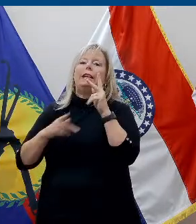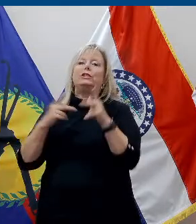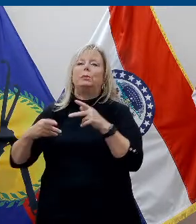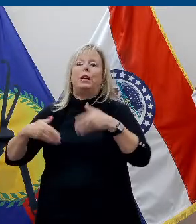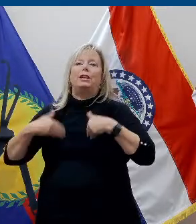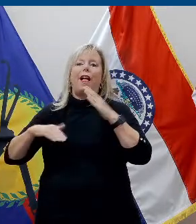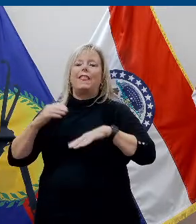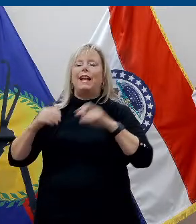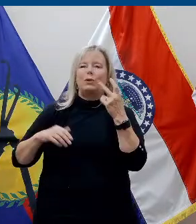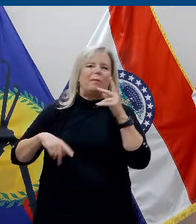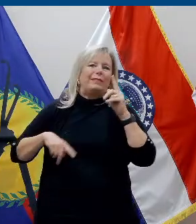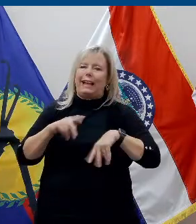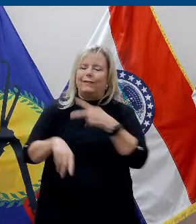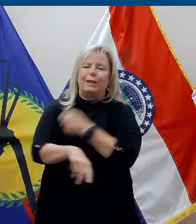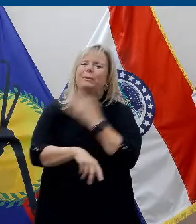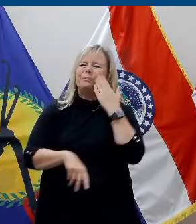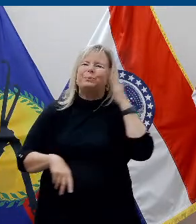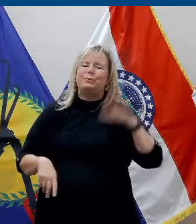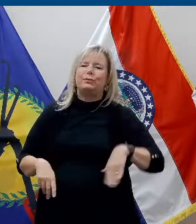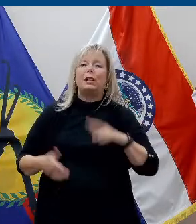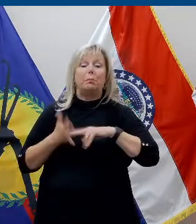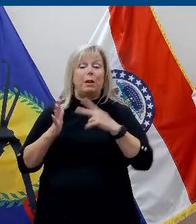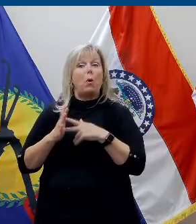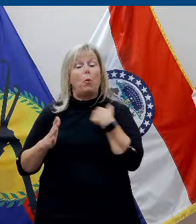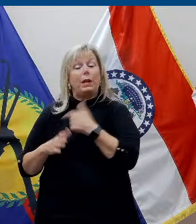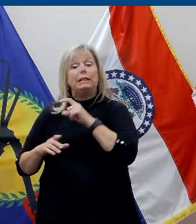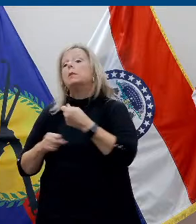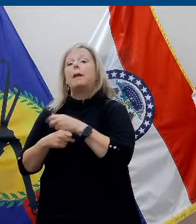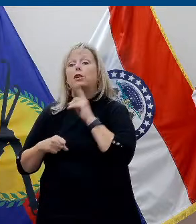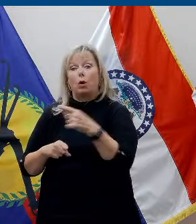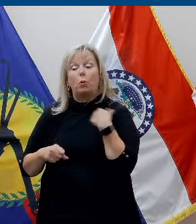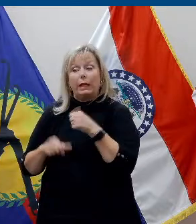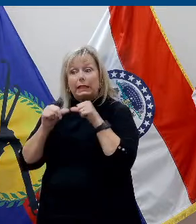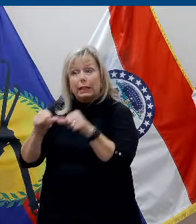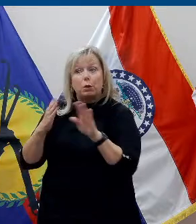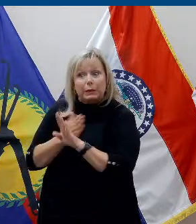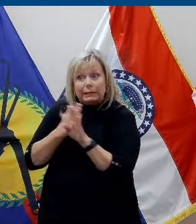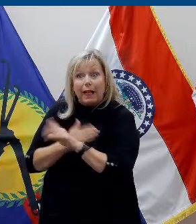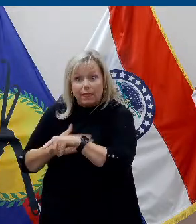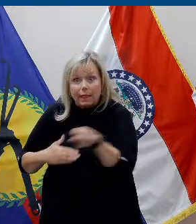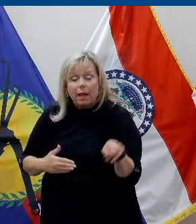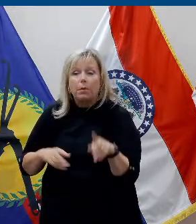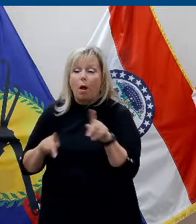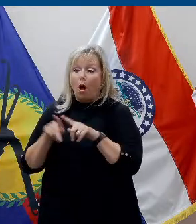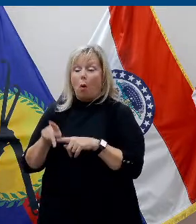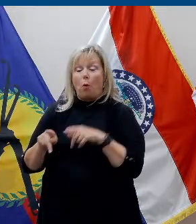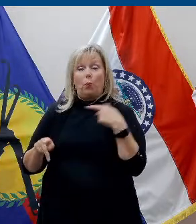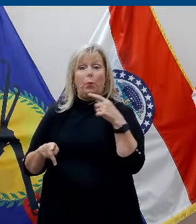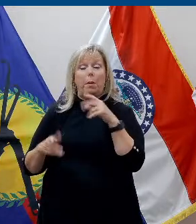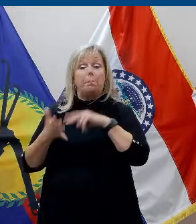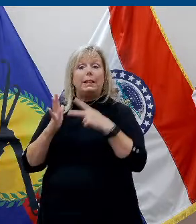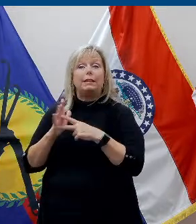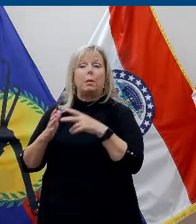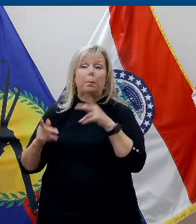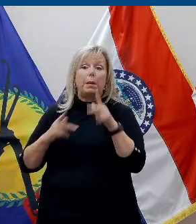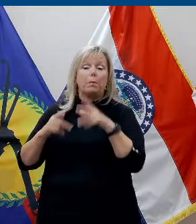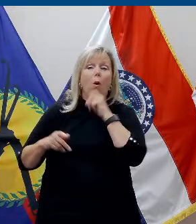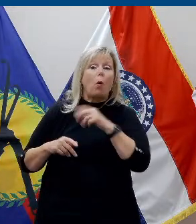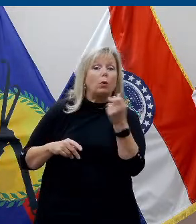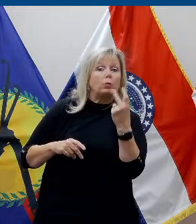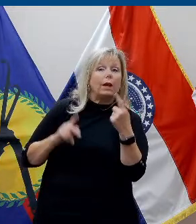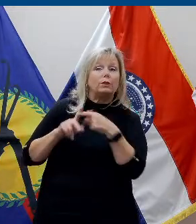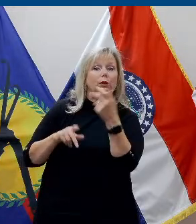not currently eligible for that, which means that we need to make sure that we're continuing to protect that. But it also means that those 12 to 19, the 20